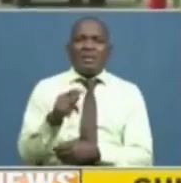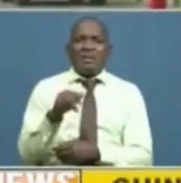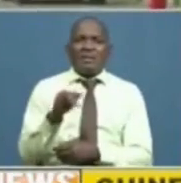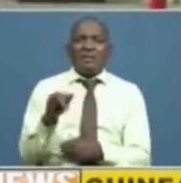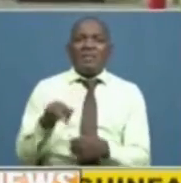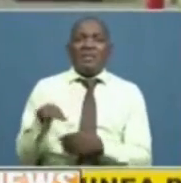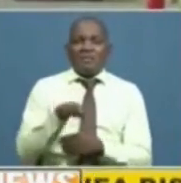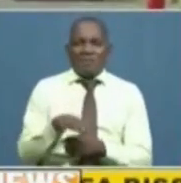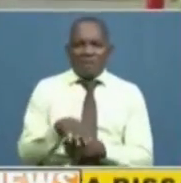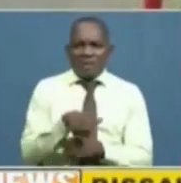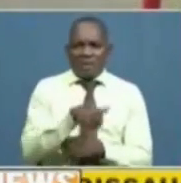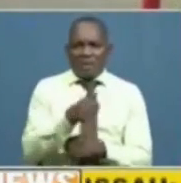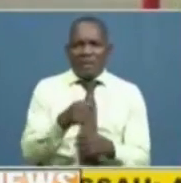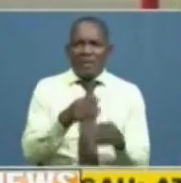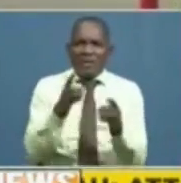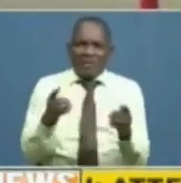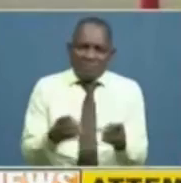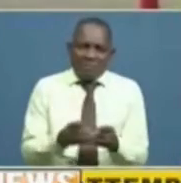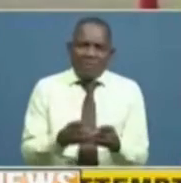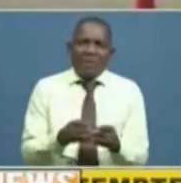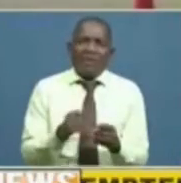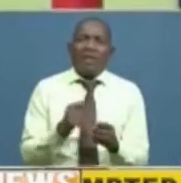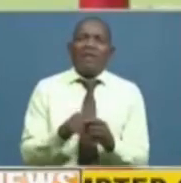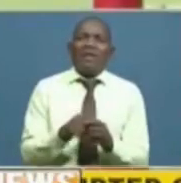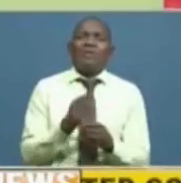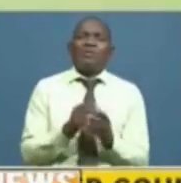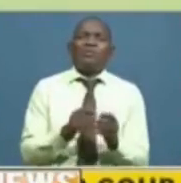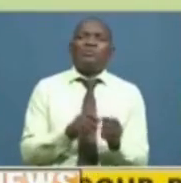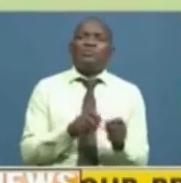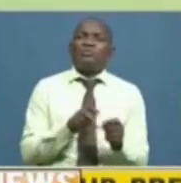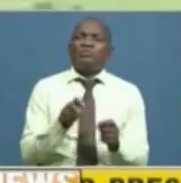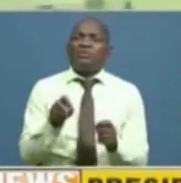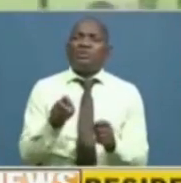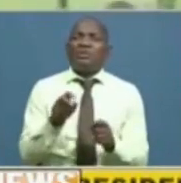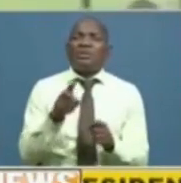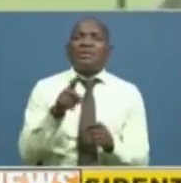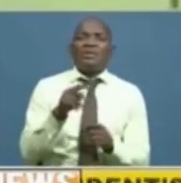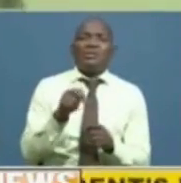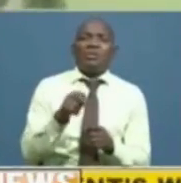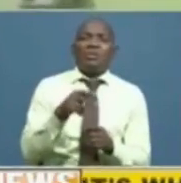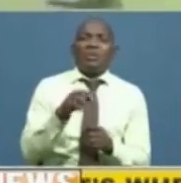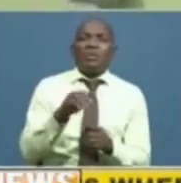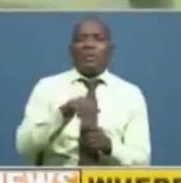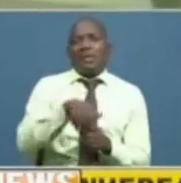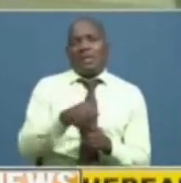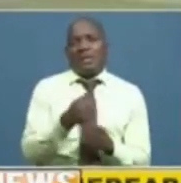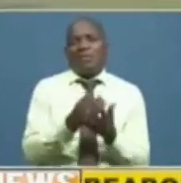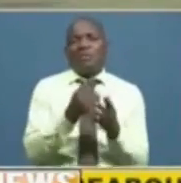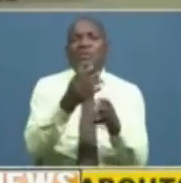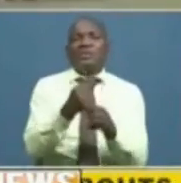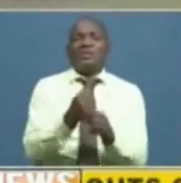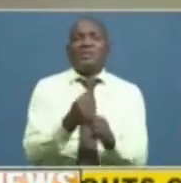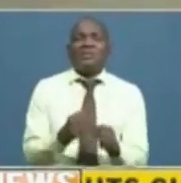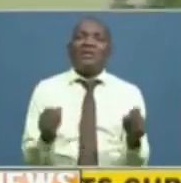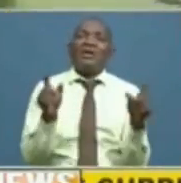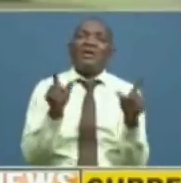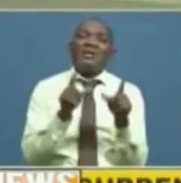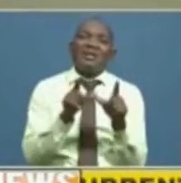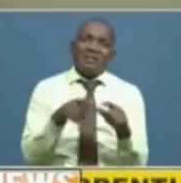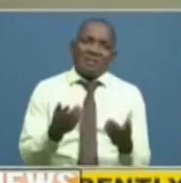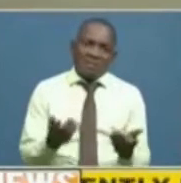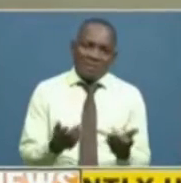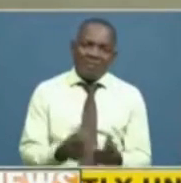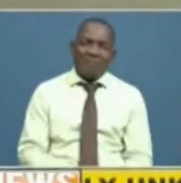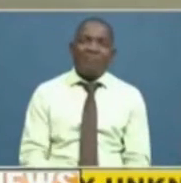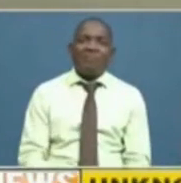and its neighboring district had to trek long distances to Denu, Hohoi and the regional office in Ho to access